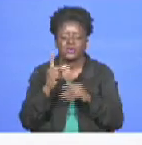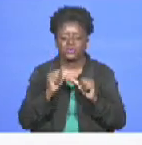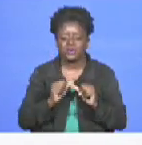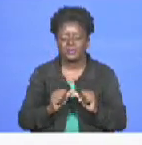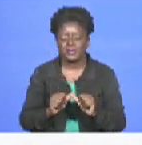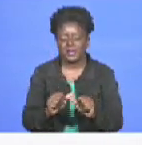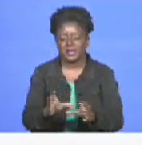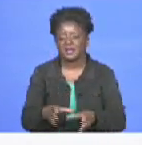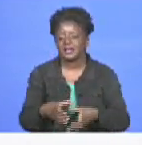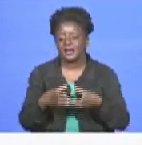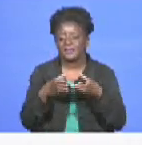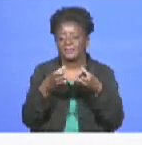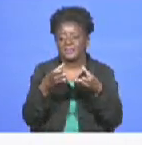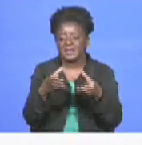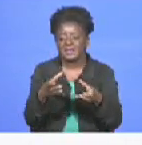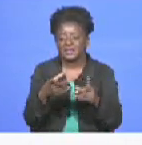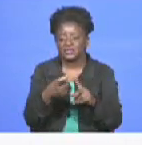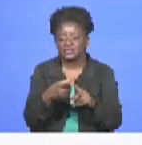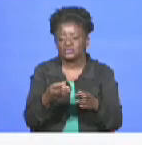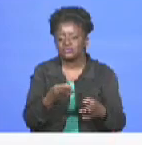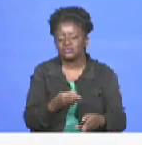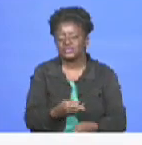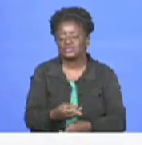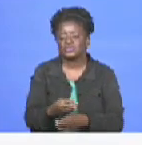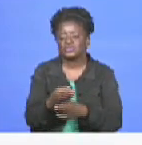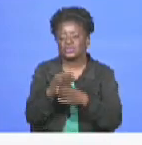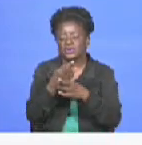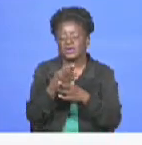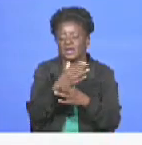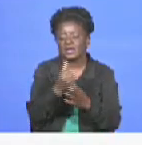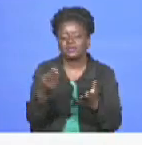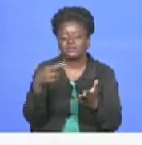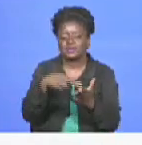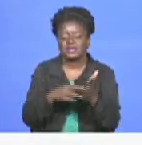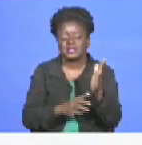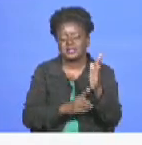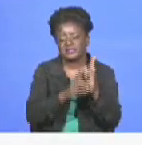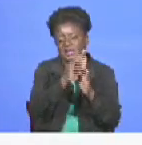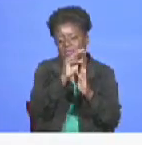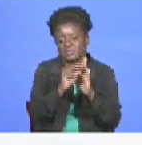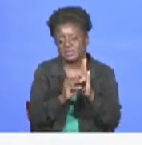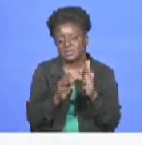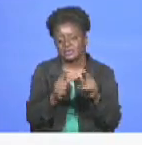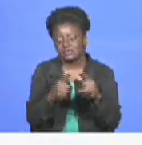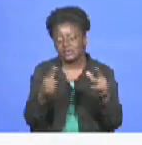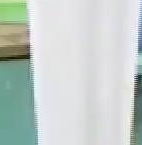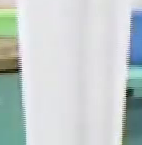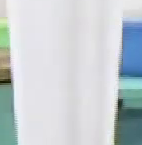committed to the restoration and redevelopment of Grand Bahama.